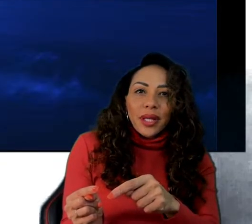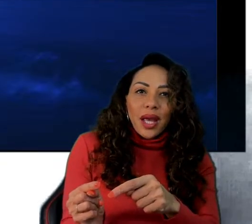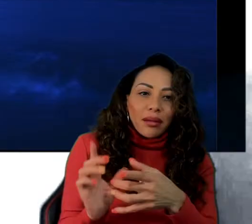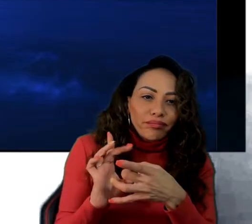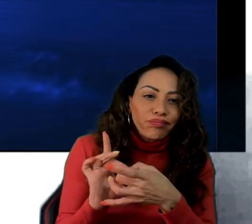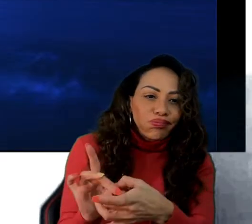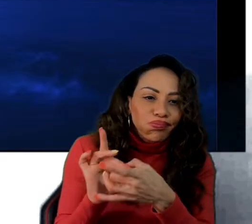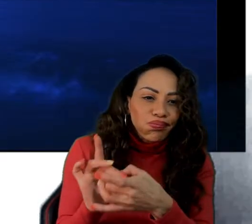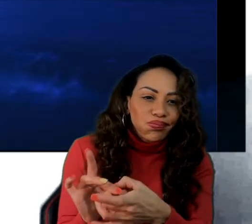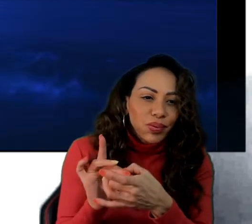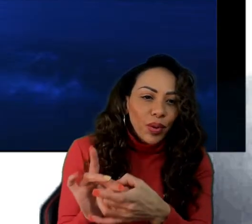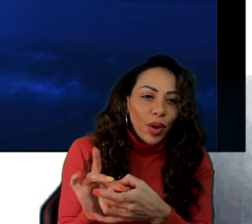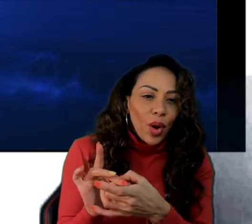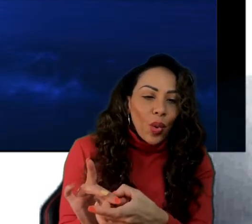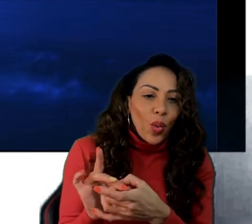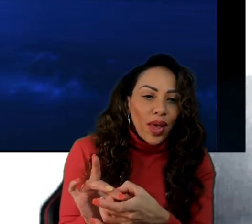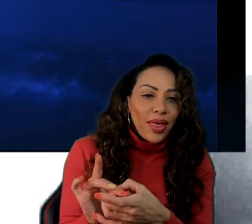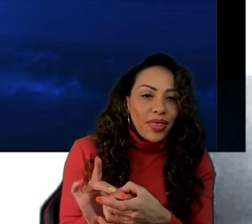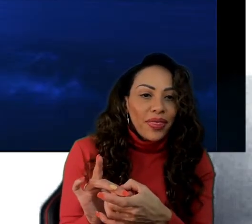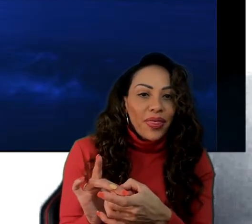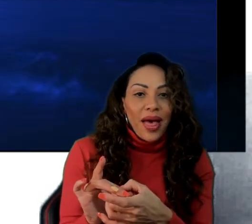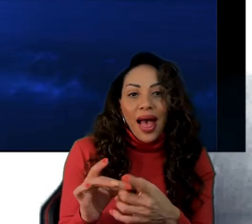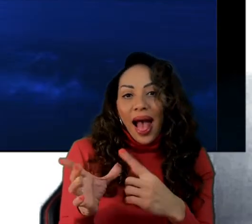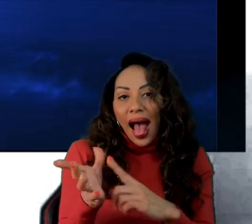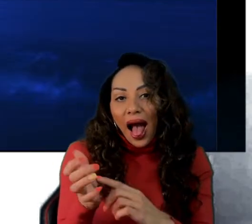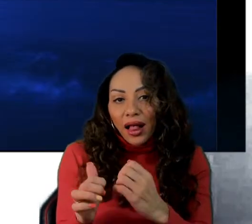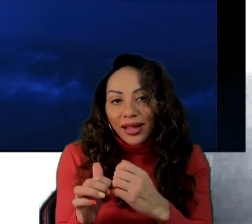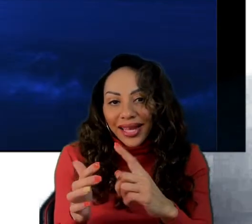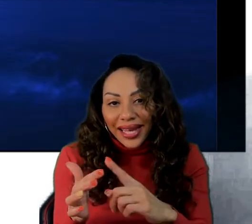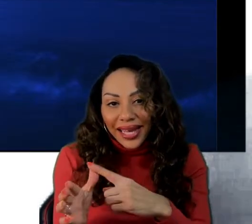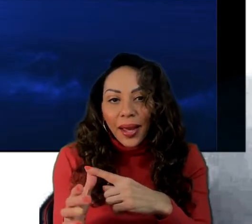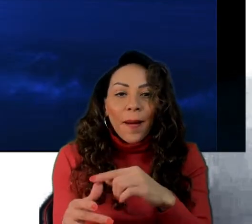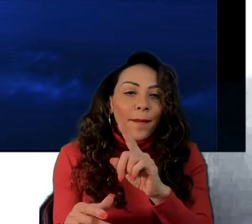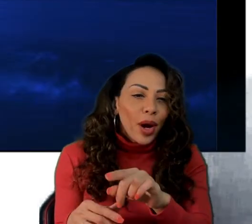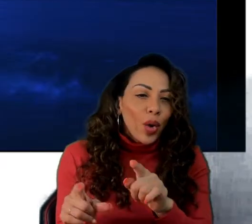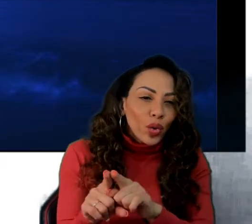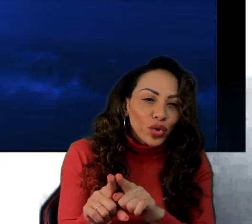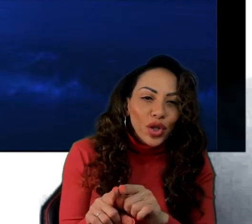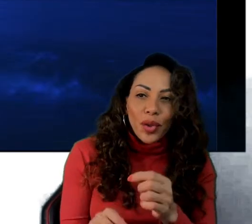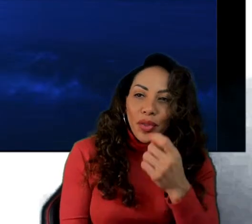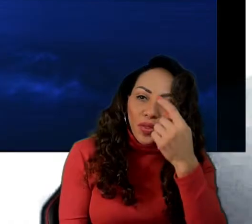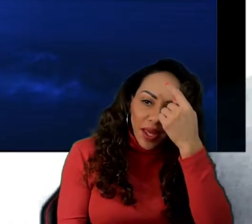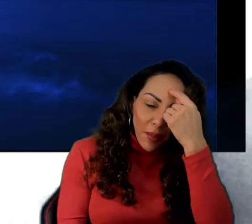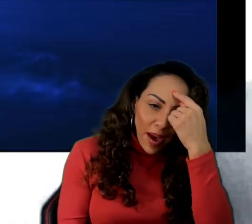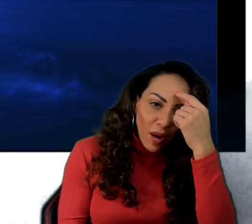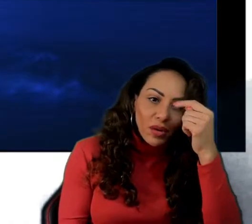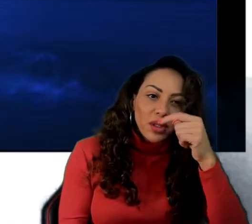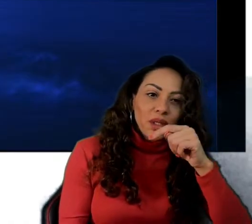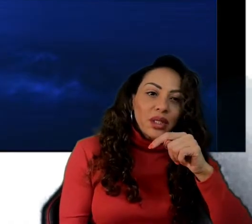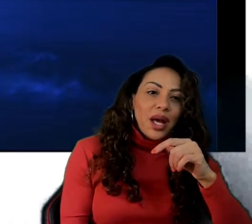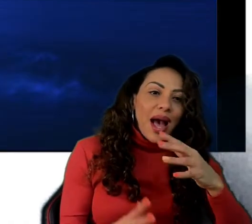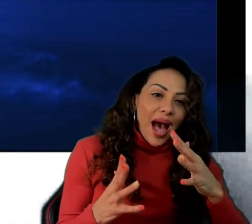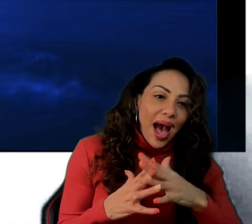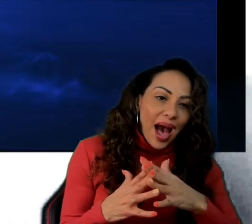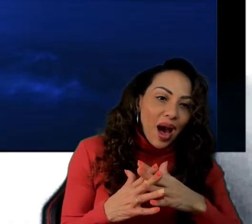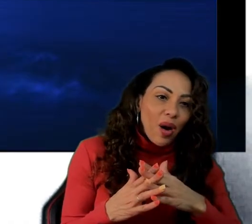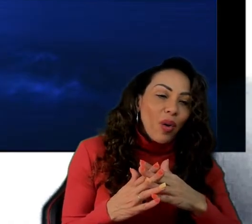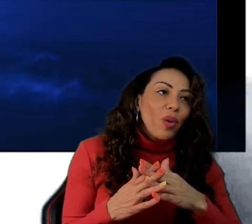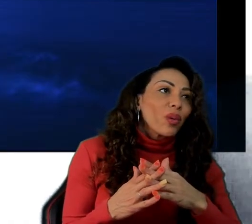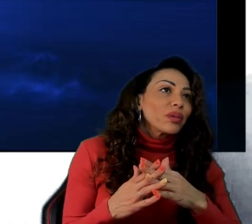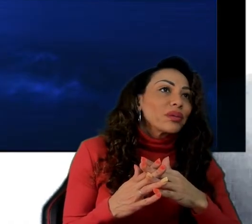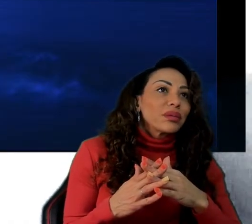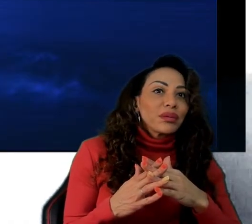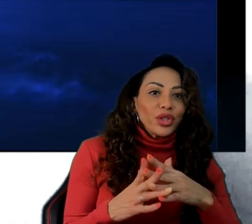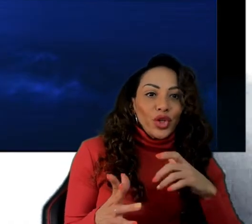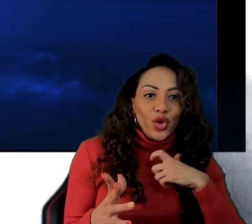algae. It can be in the ocean, so we wanted to bring people down to the depth so they could see it face to face. And also